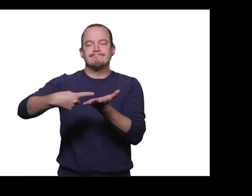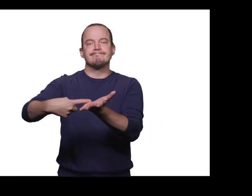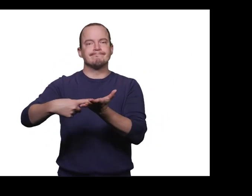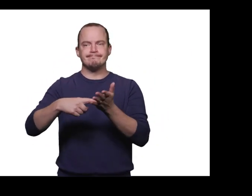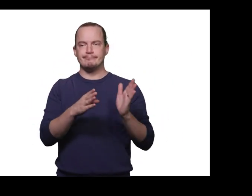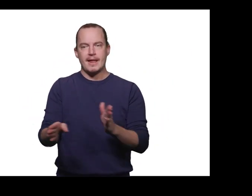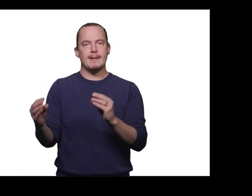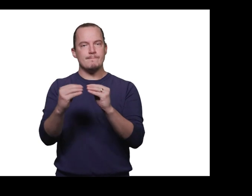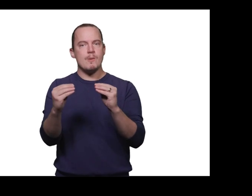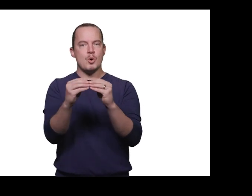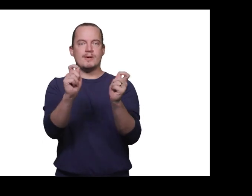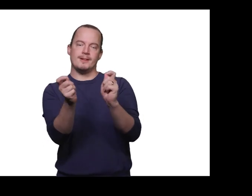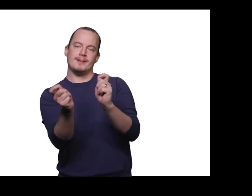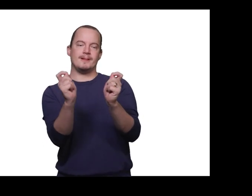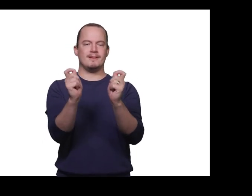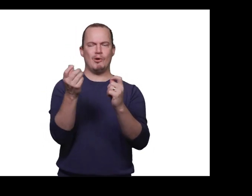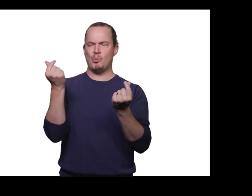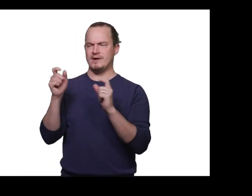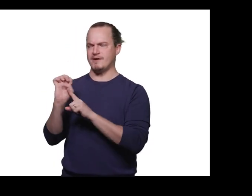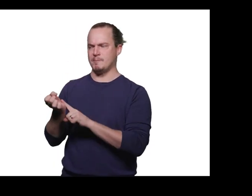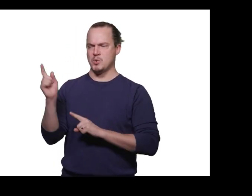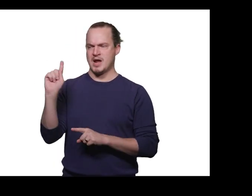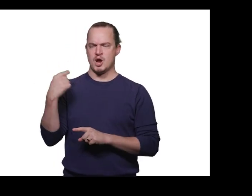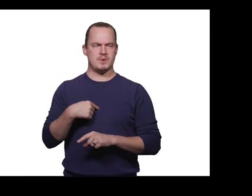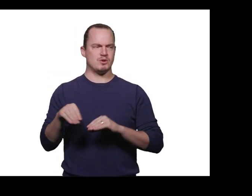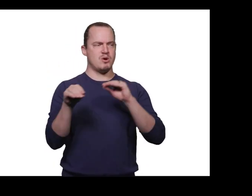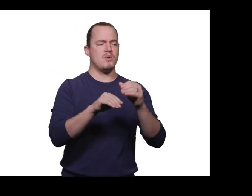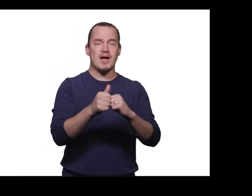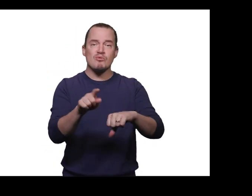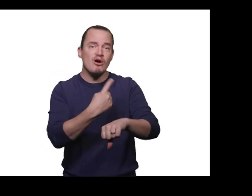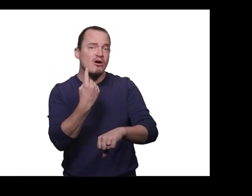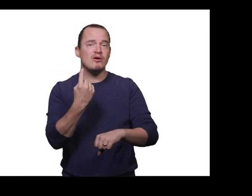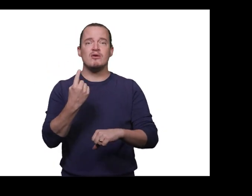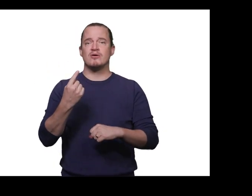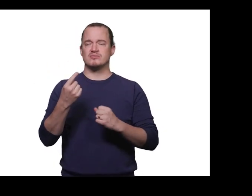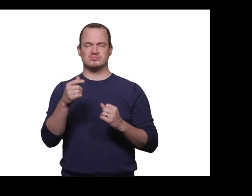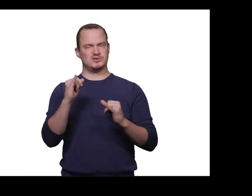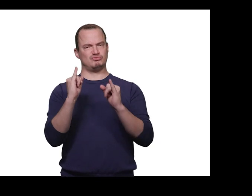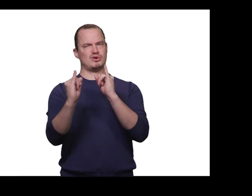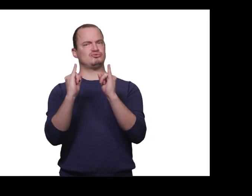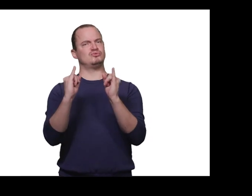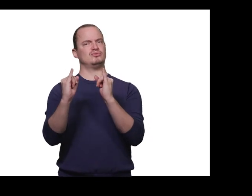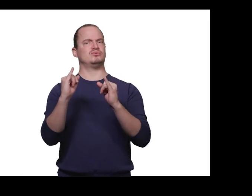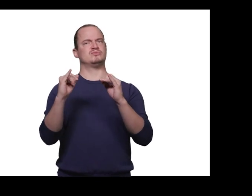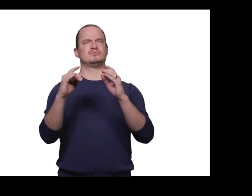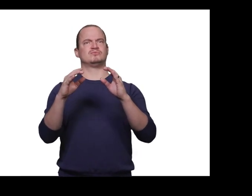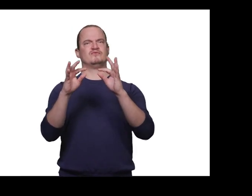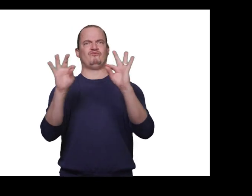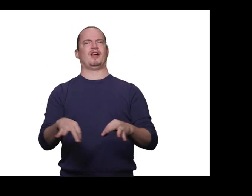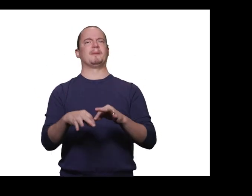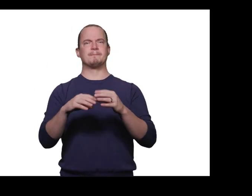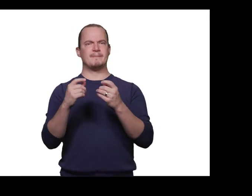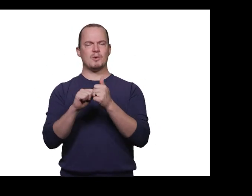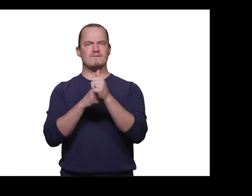environments, duration, materials, adaptations, and effective instructional formats. Our teaching artists build upon the information